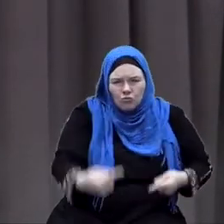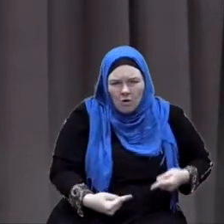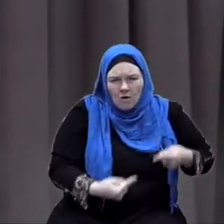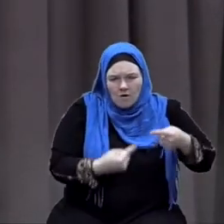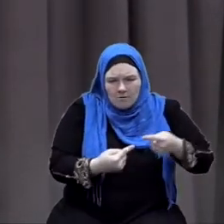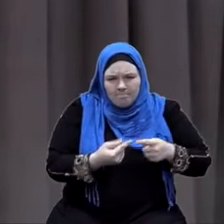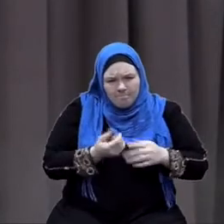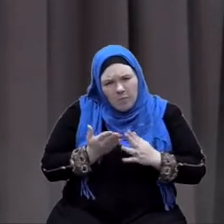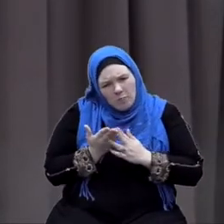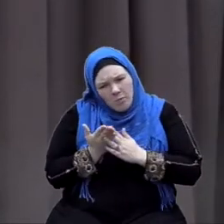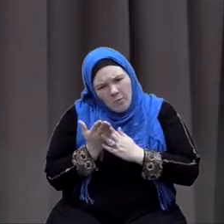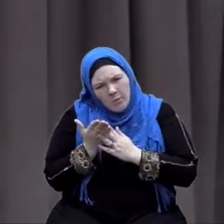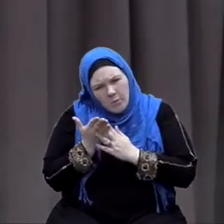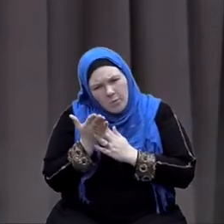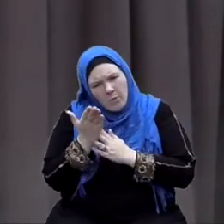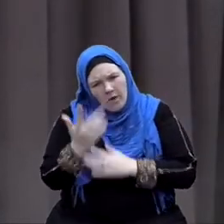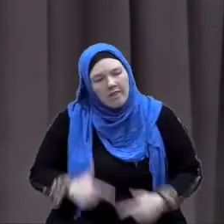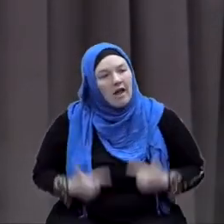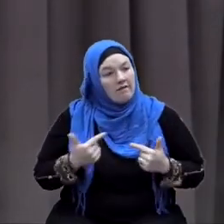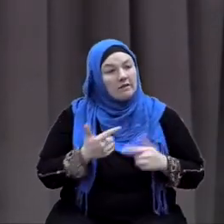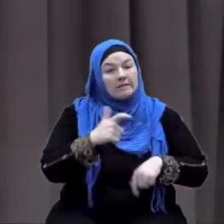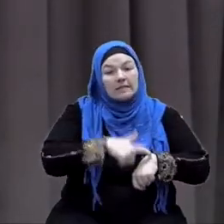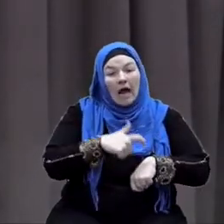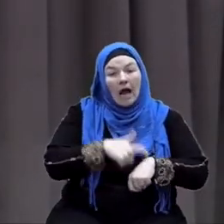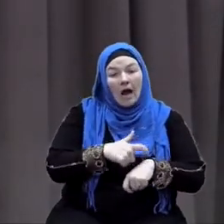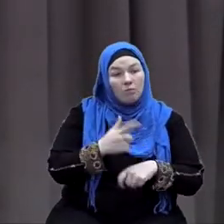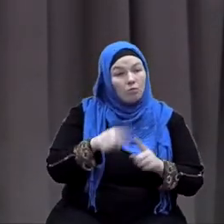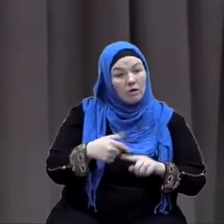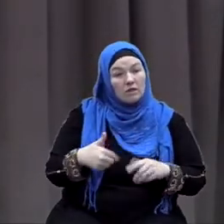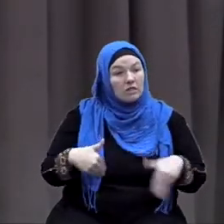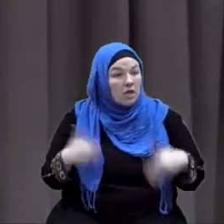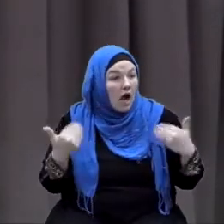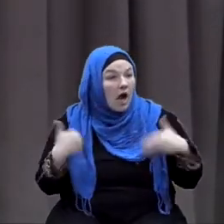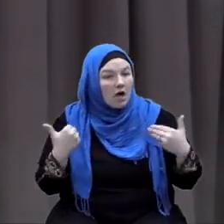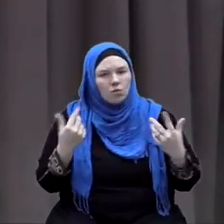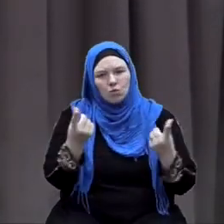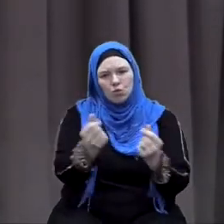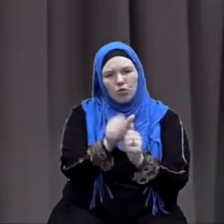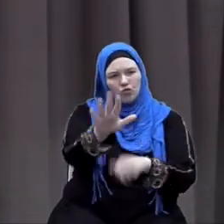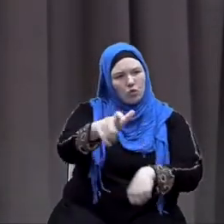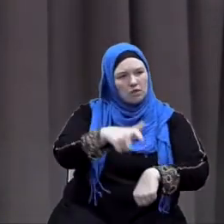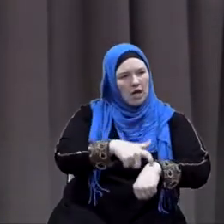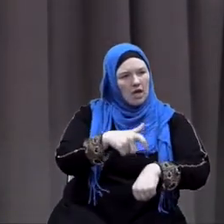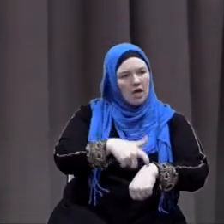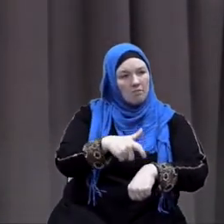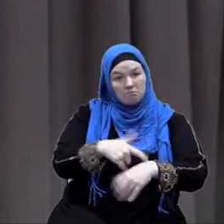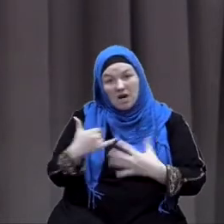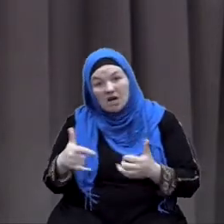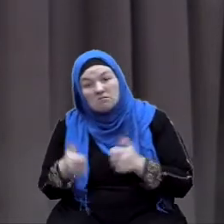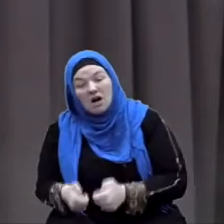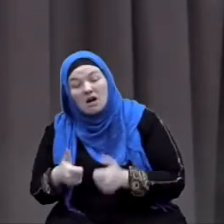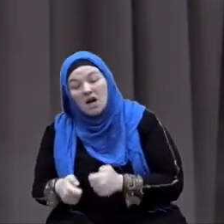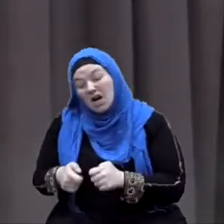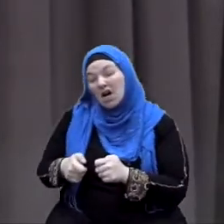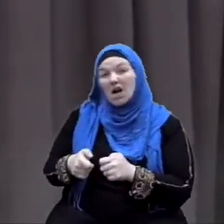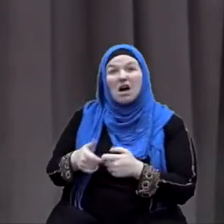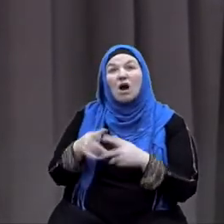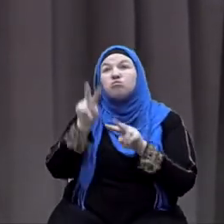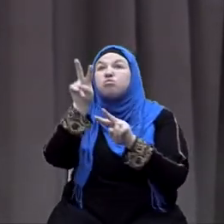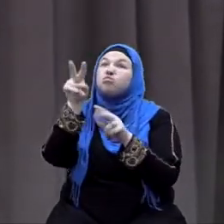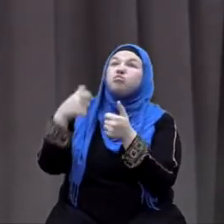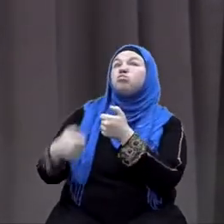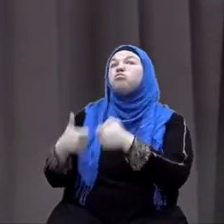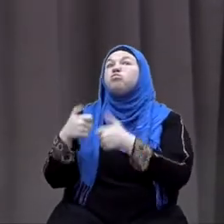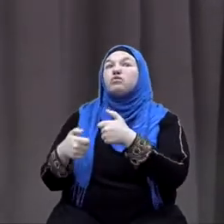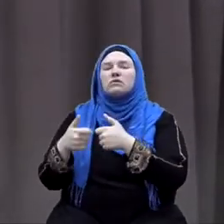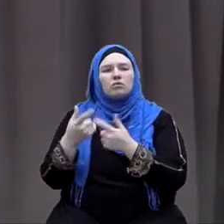in the most productive time in your life when you were a youth and you had all the discretionary